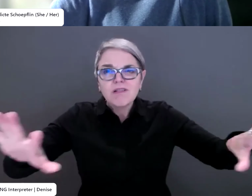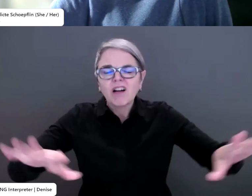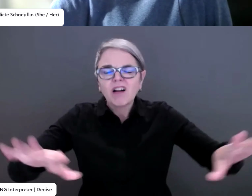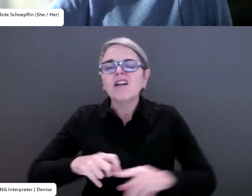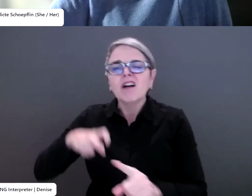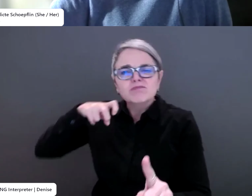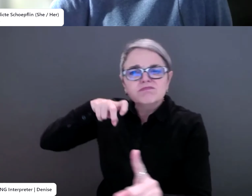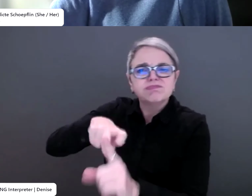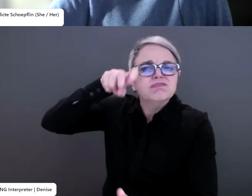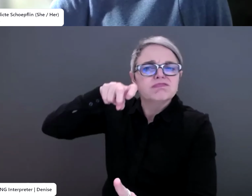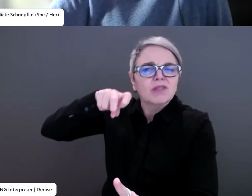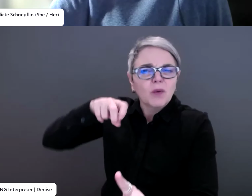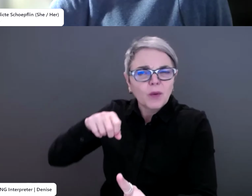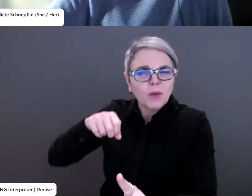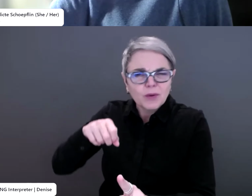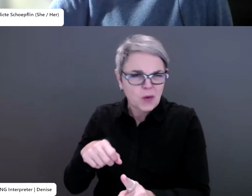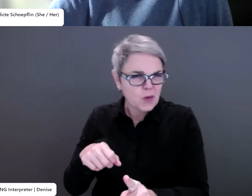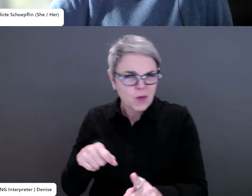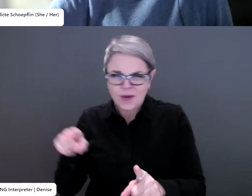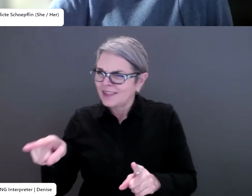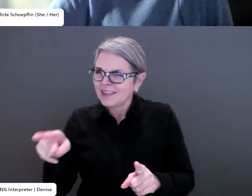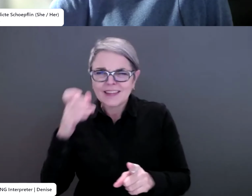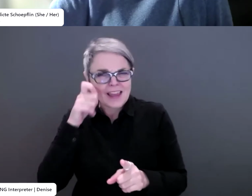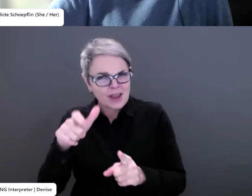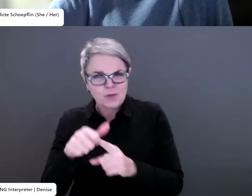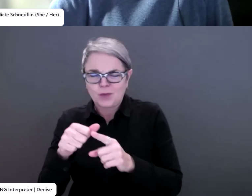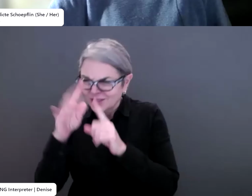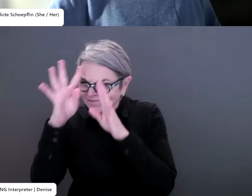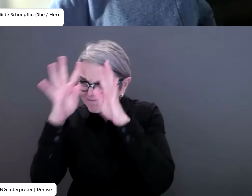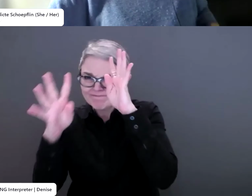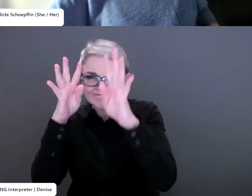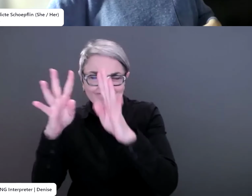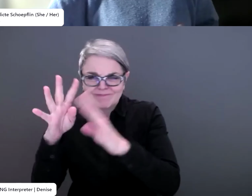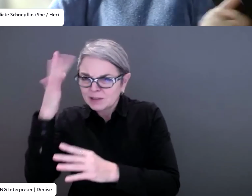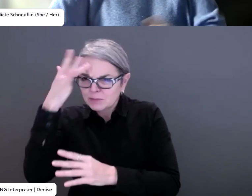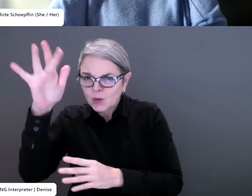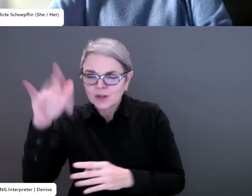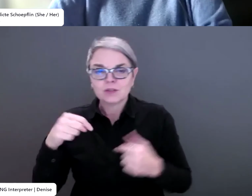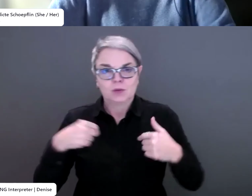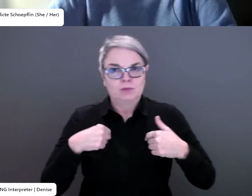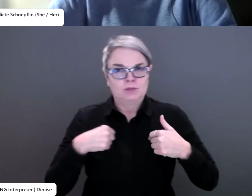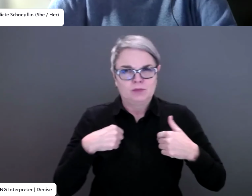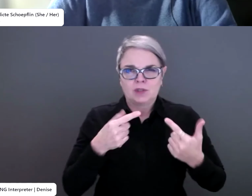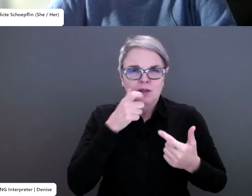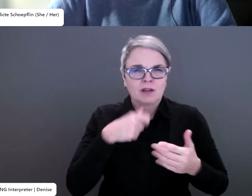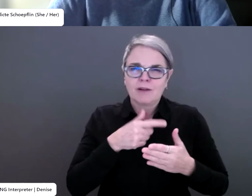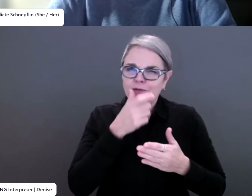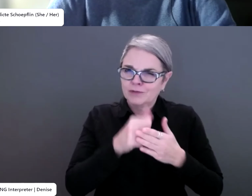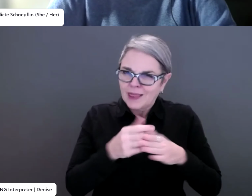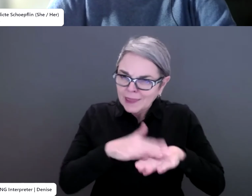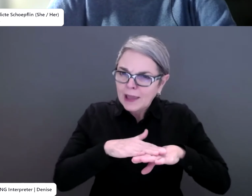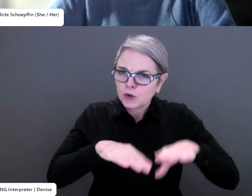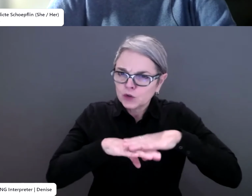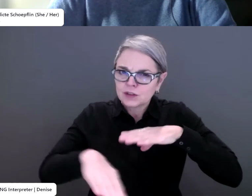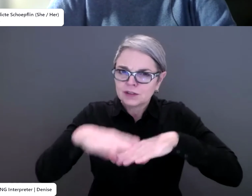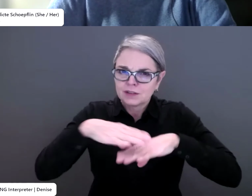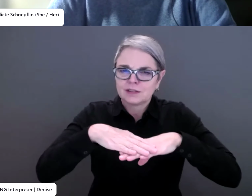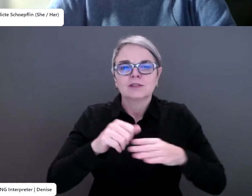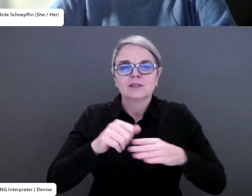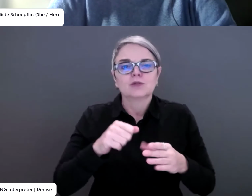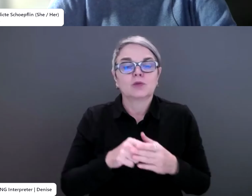And so I try to have a secondary layer of antivirus because different viruses can detect different